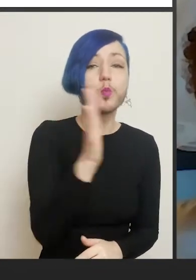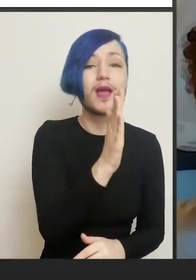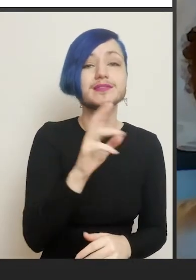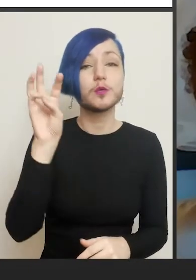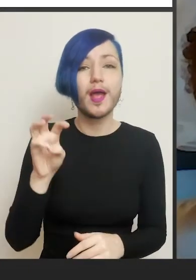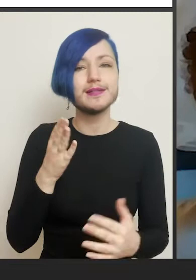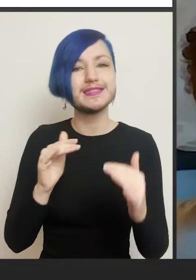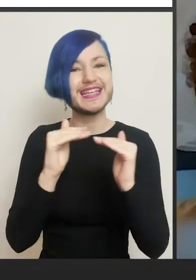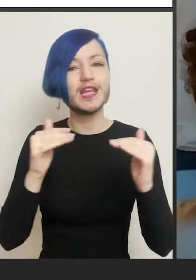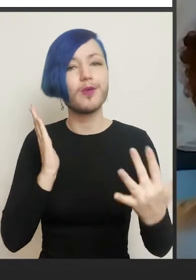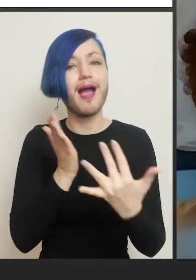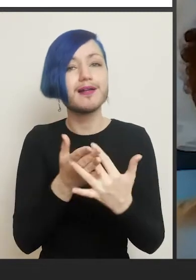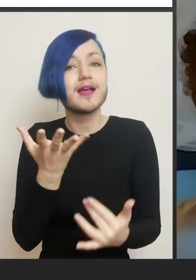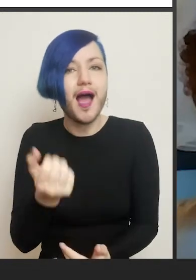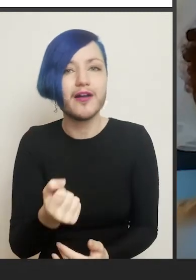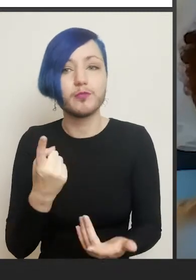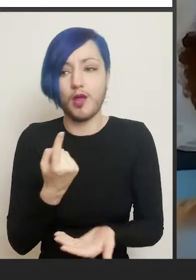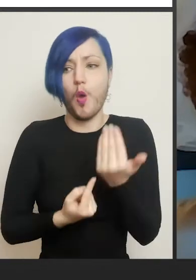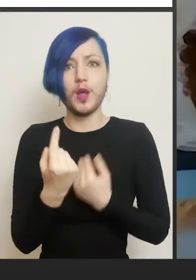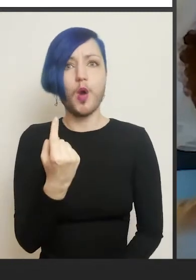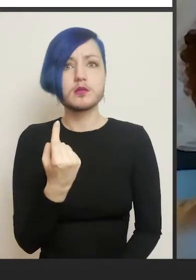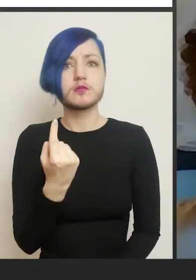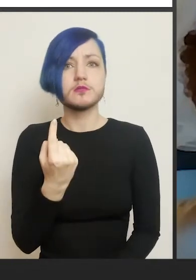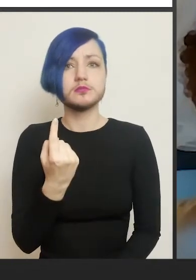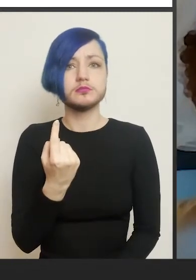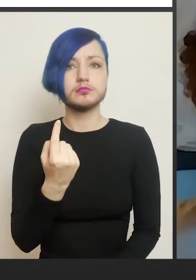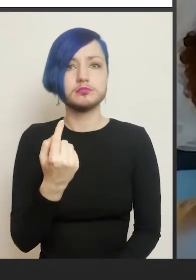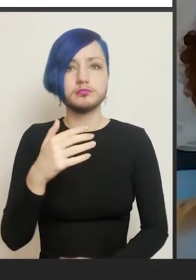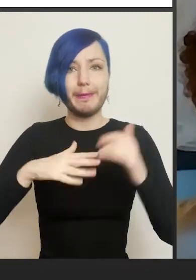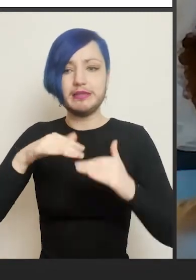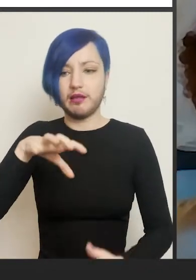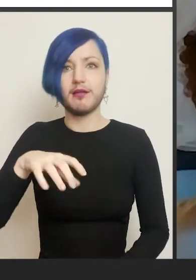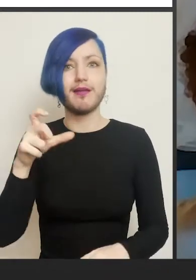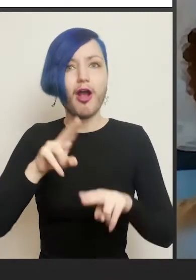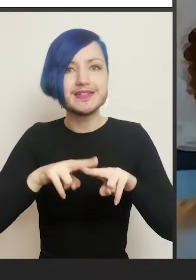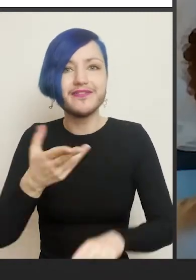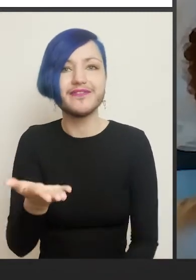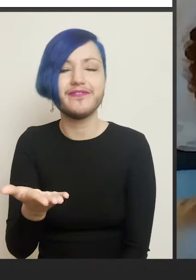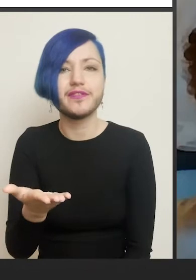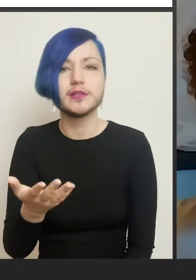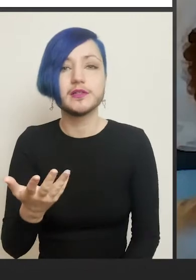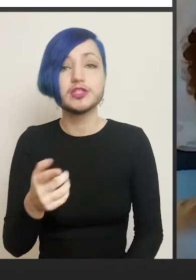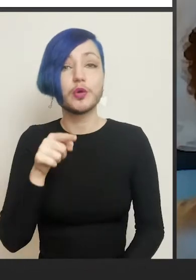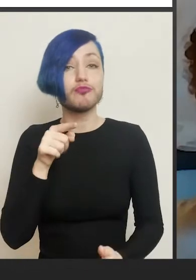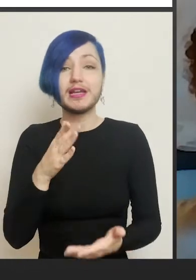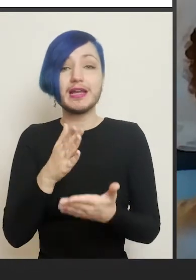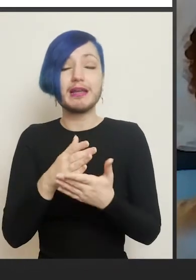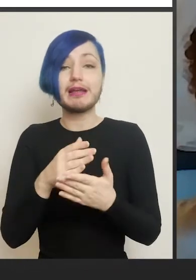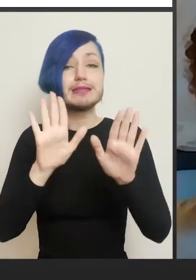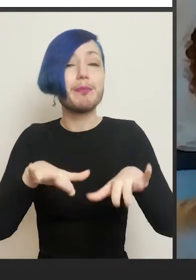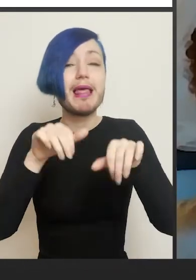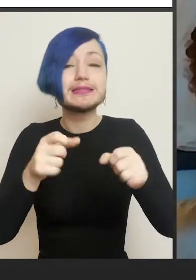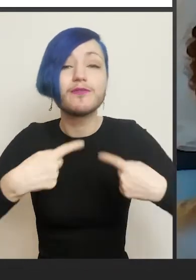equal access to this service. And we've only got one solid physical location down in Cardiff. So this has been a